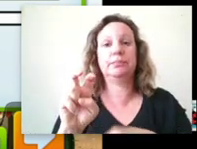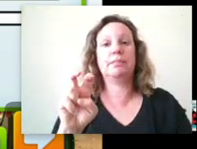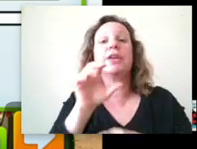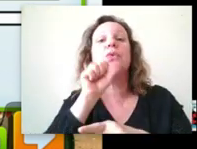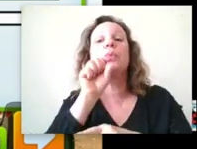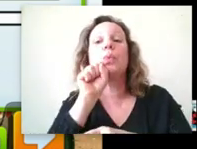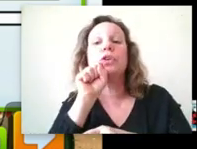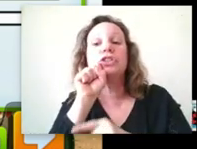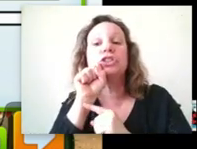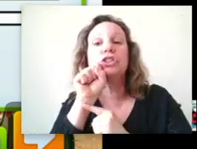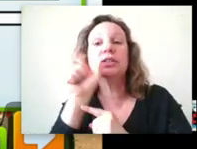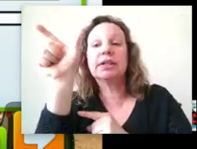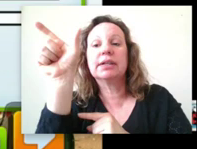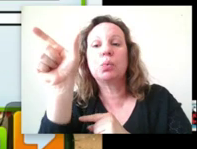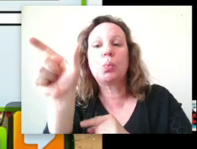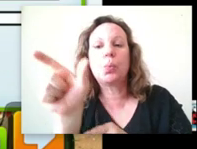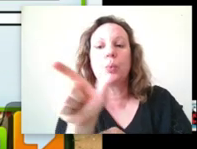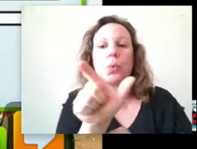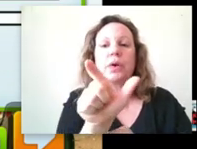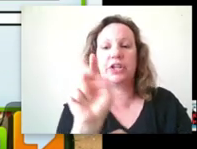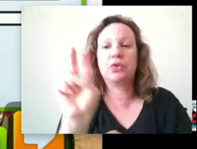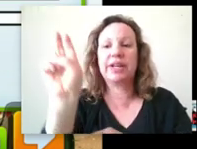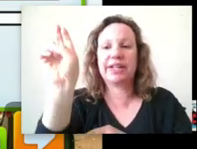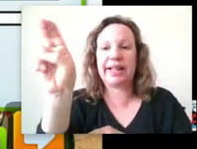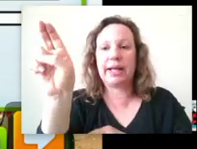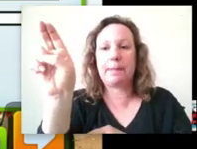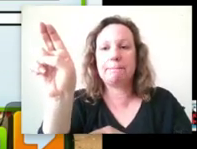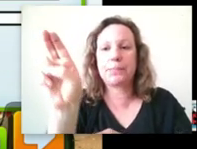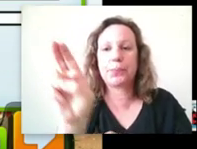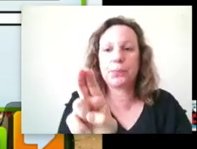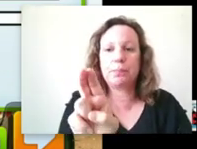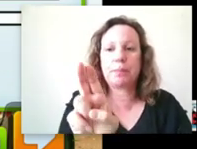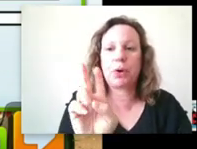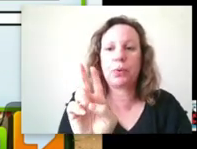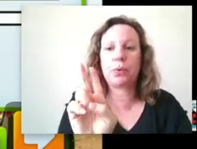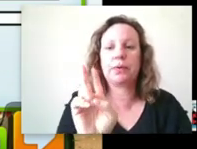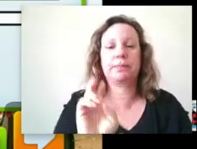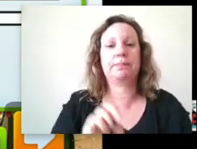one, click it, and let it go. 2 inches.